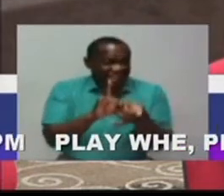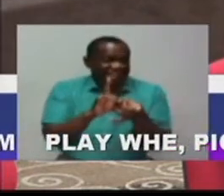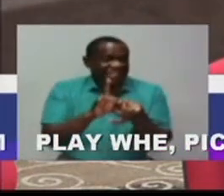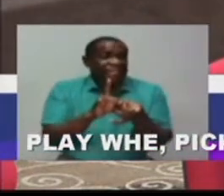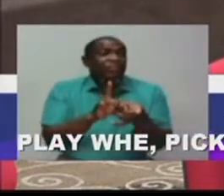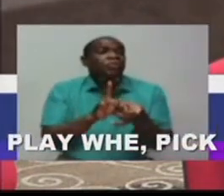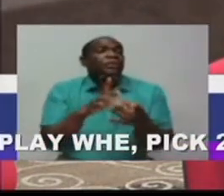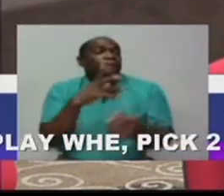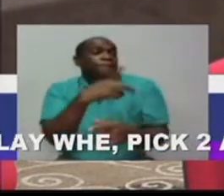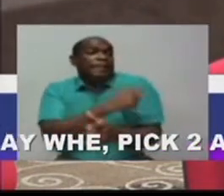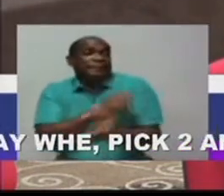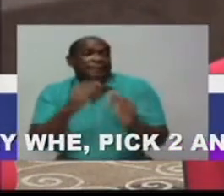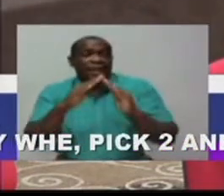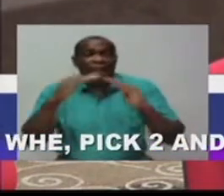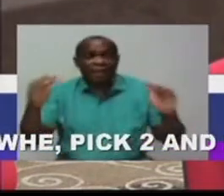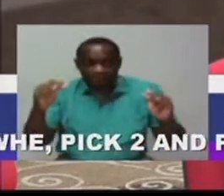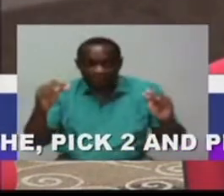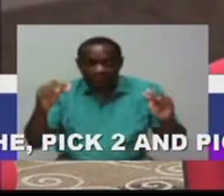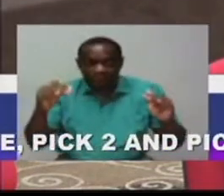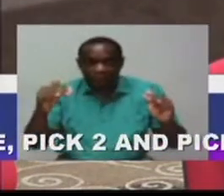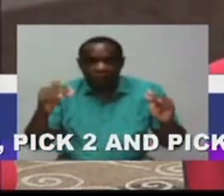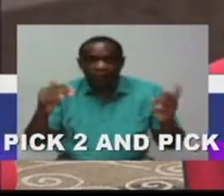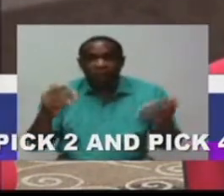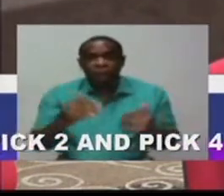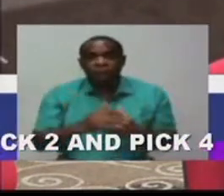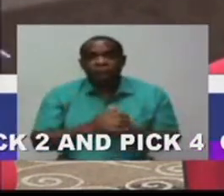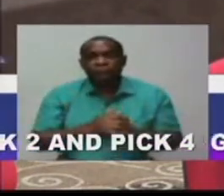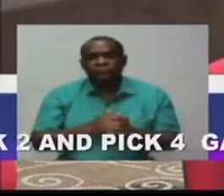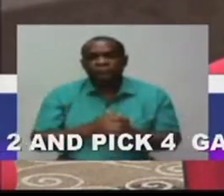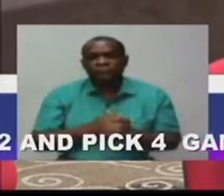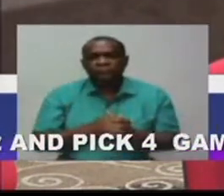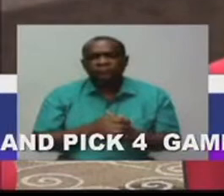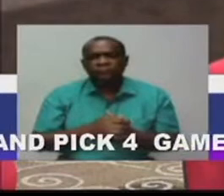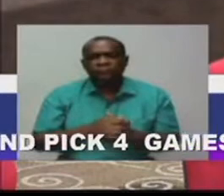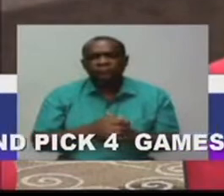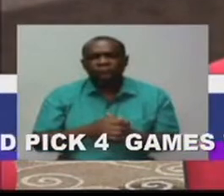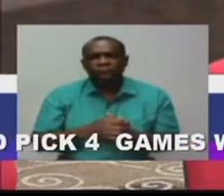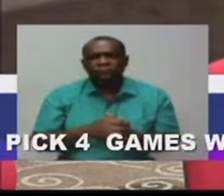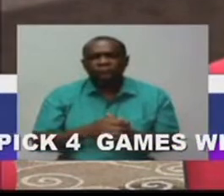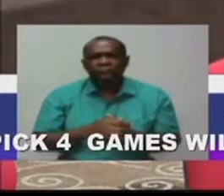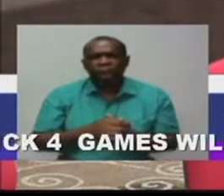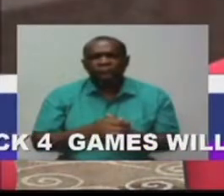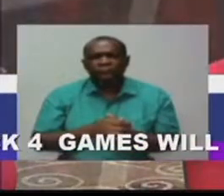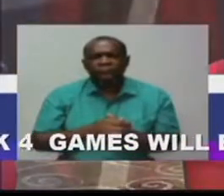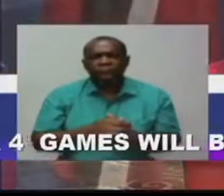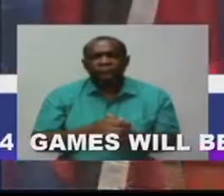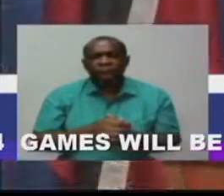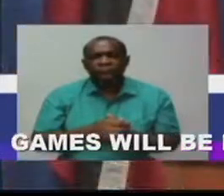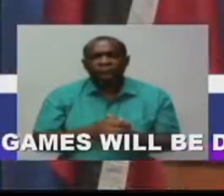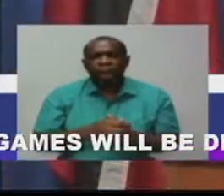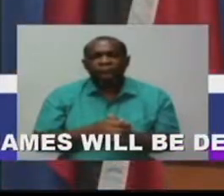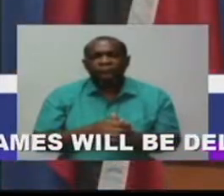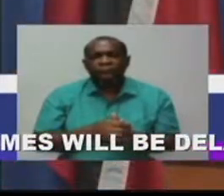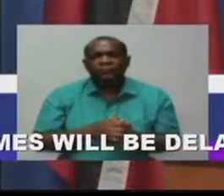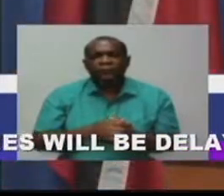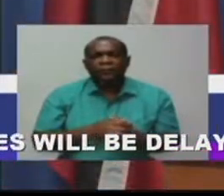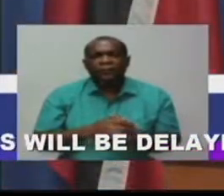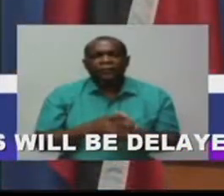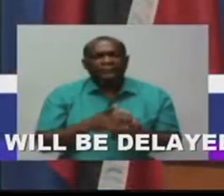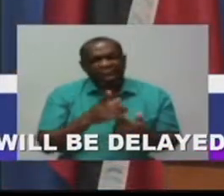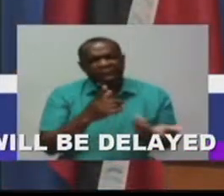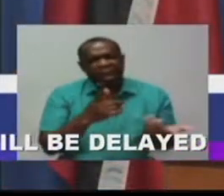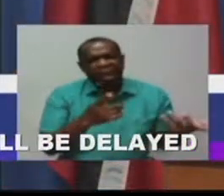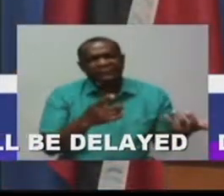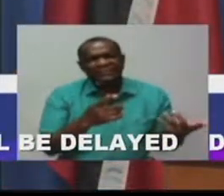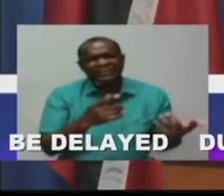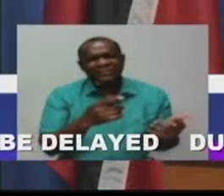people with milder symptoms because of vaccination coming into the hospitals? Well, I think that's an oversimplification a little bit of what is happening.